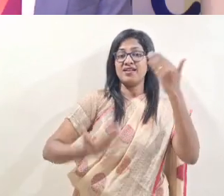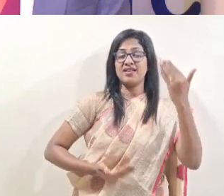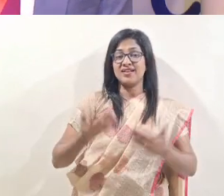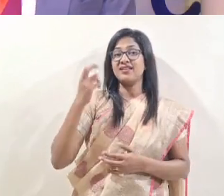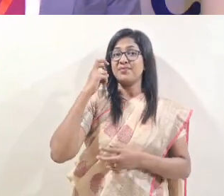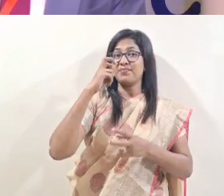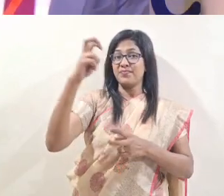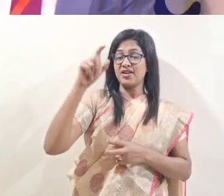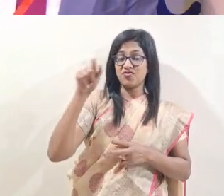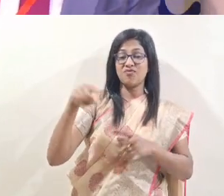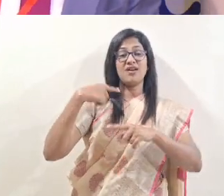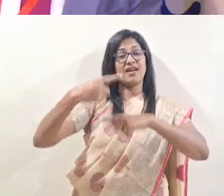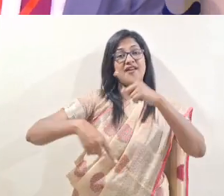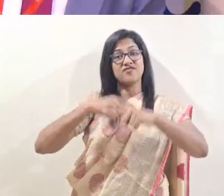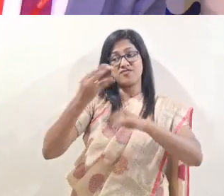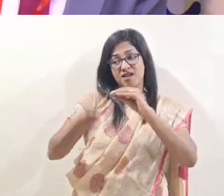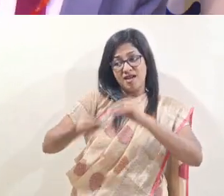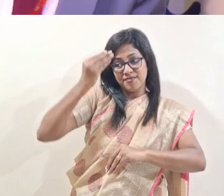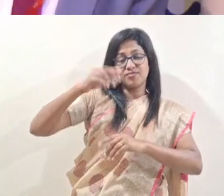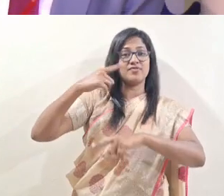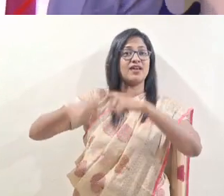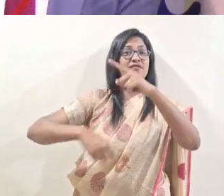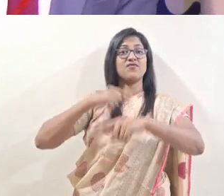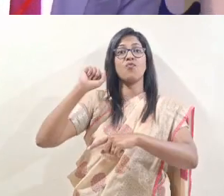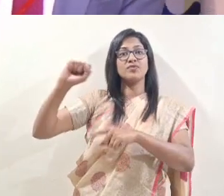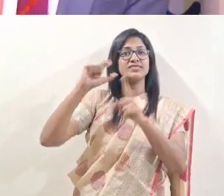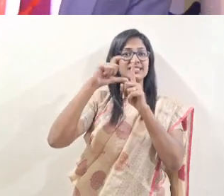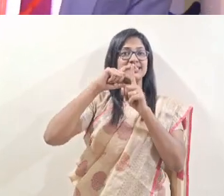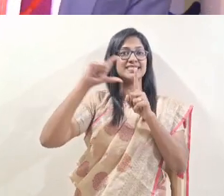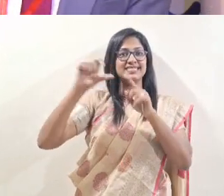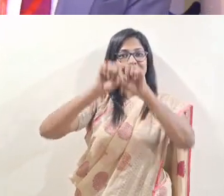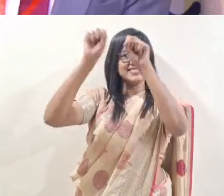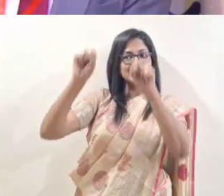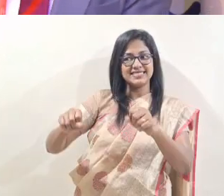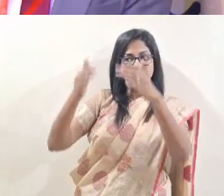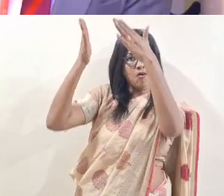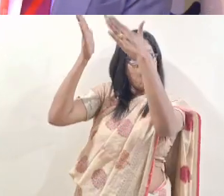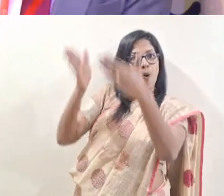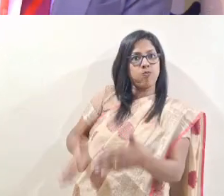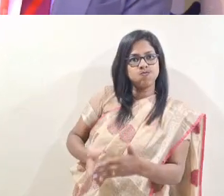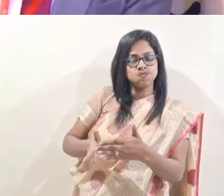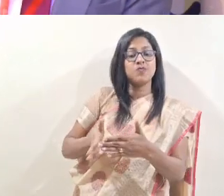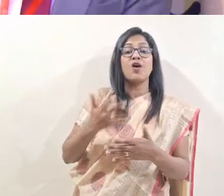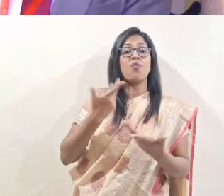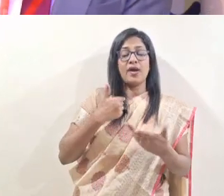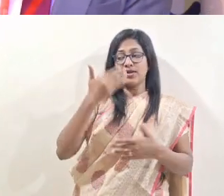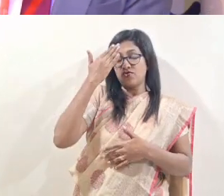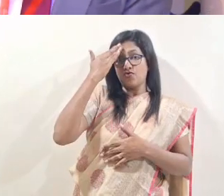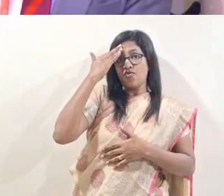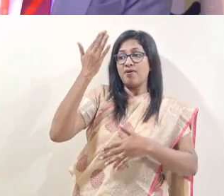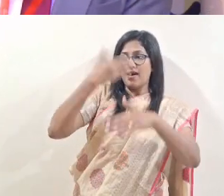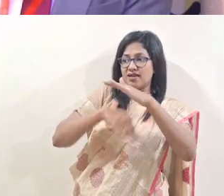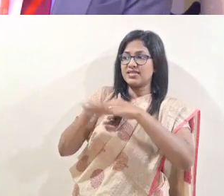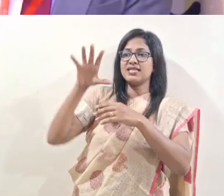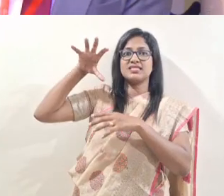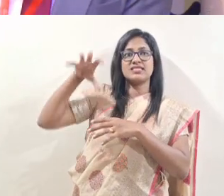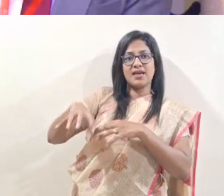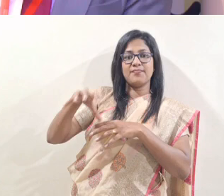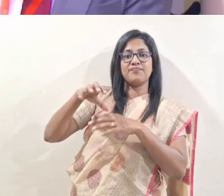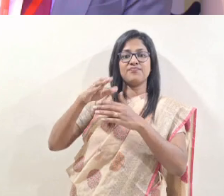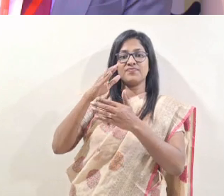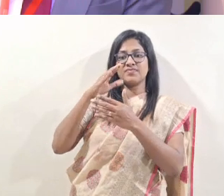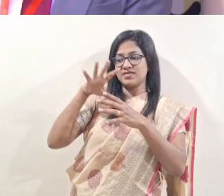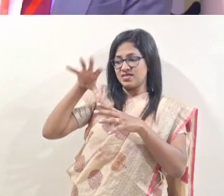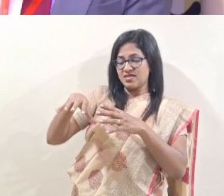is regularly going in for upgrades because it's a DC system. I know it because there's one substation I've done for